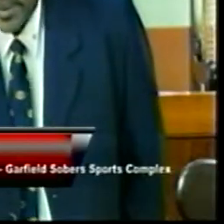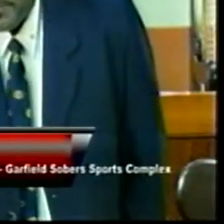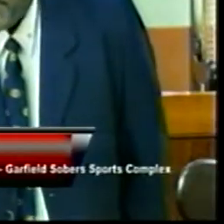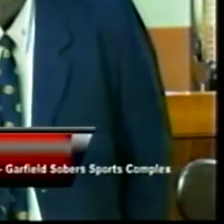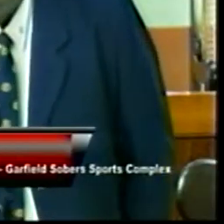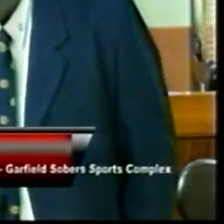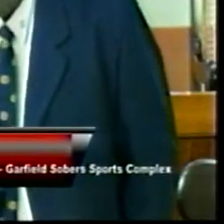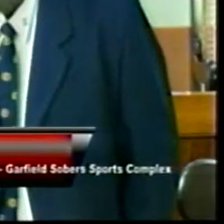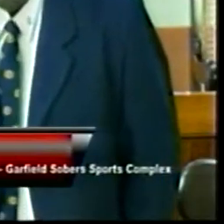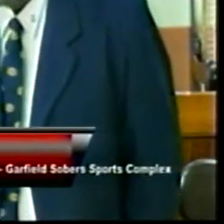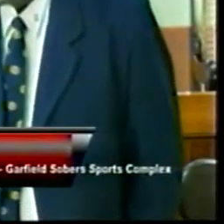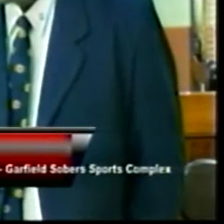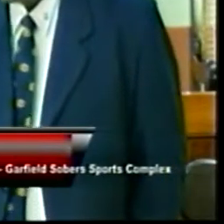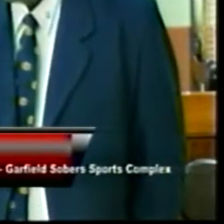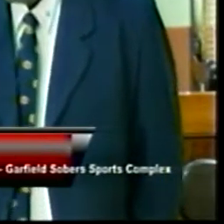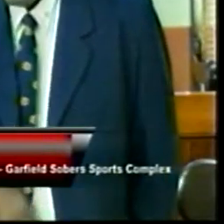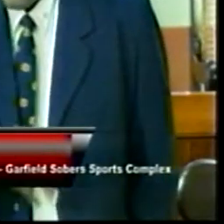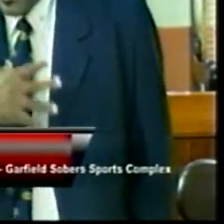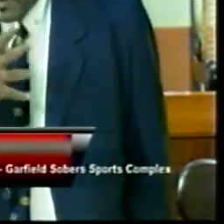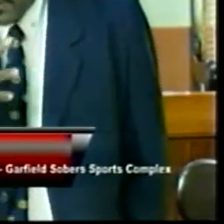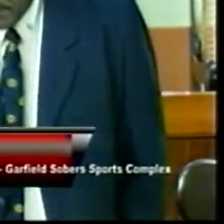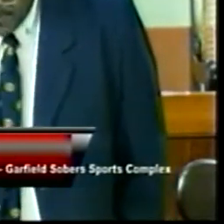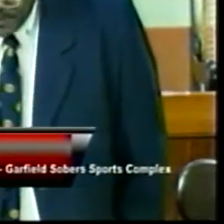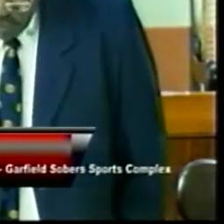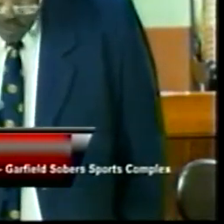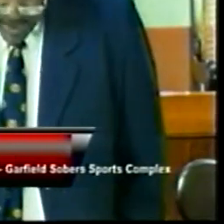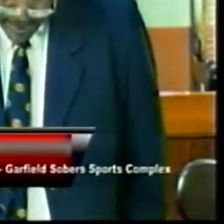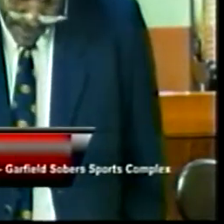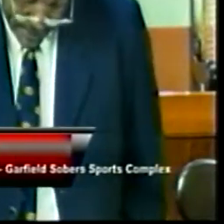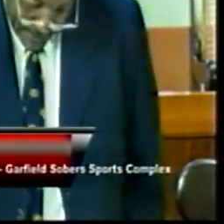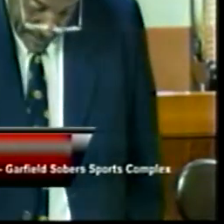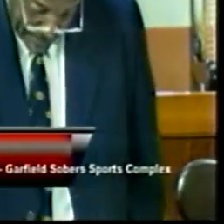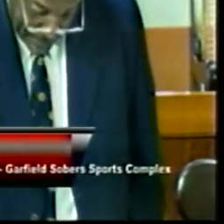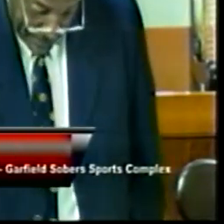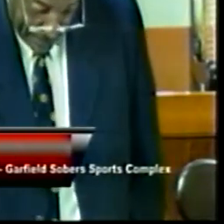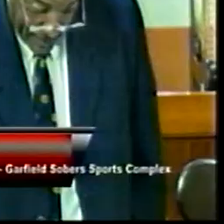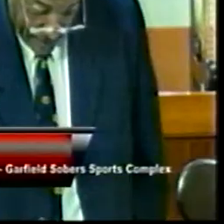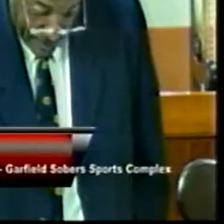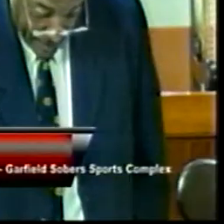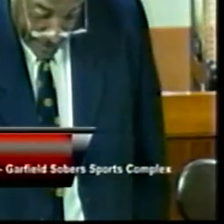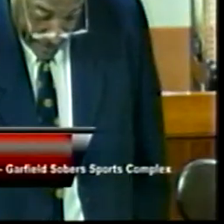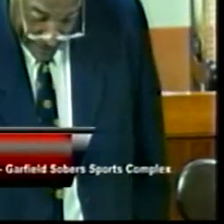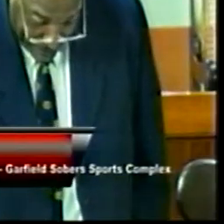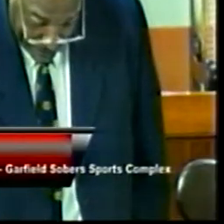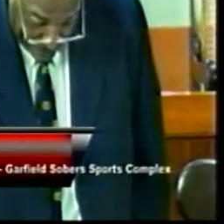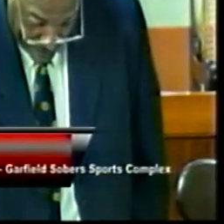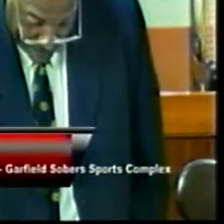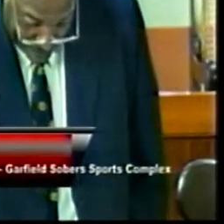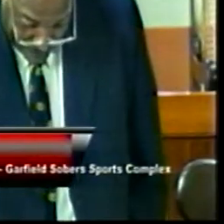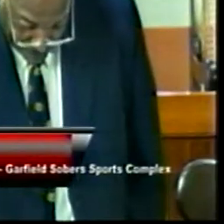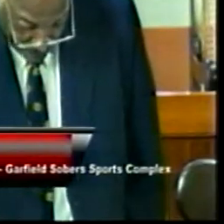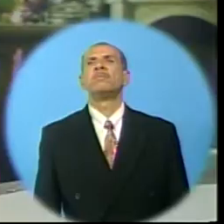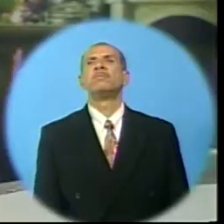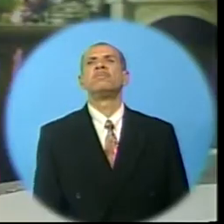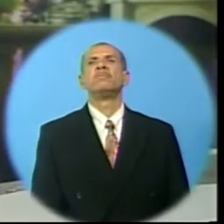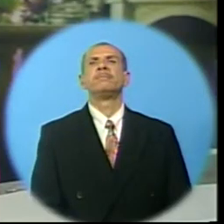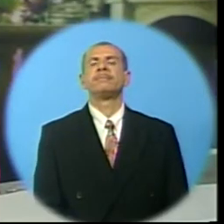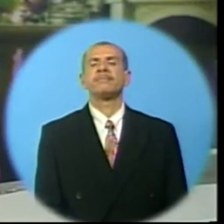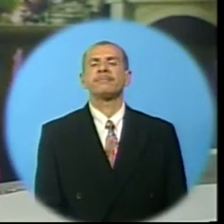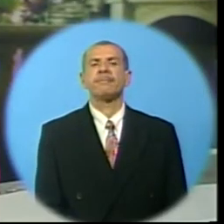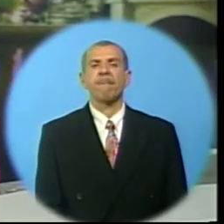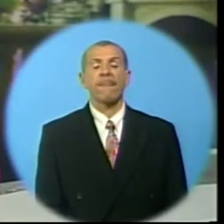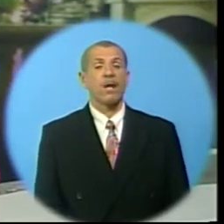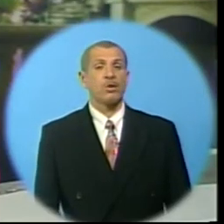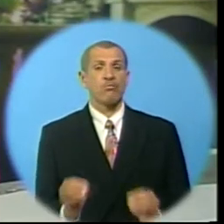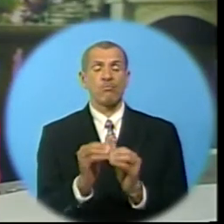at the disabilities unit with the people who are disabled in Barbados and their capabilities.